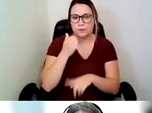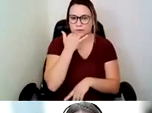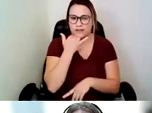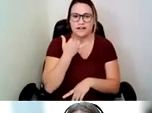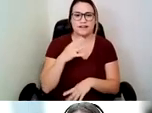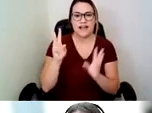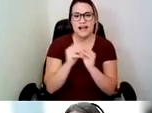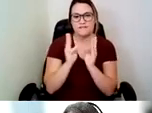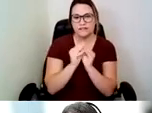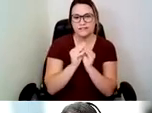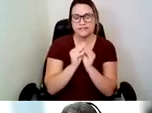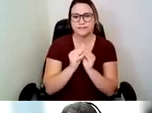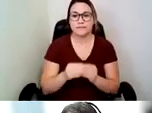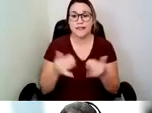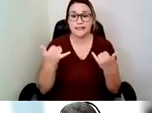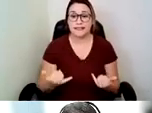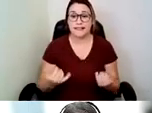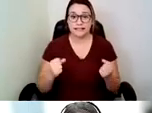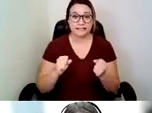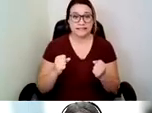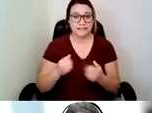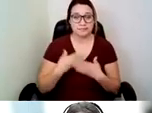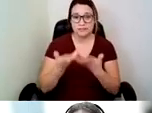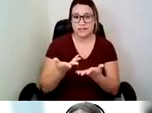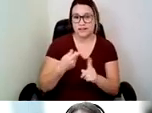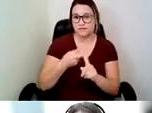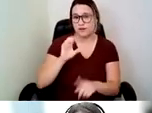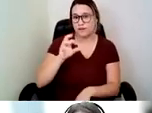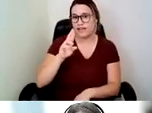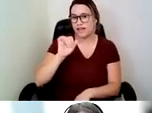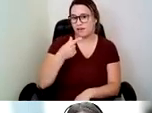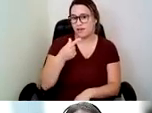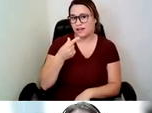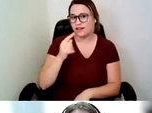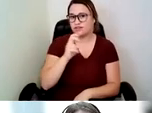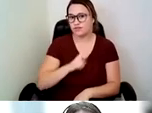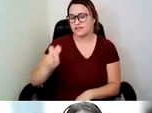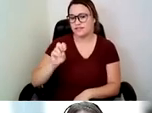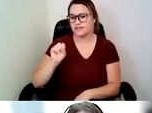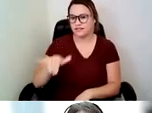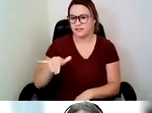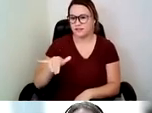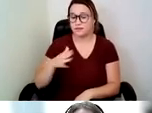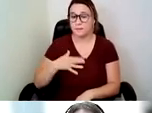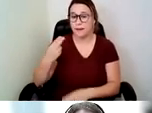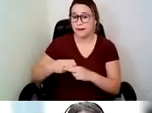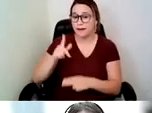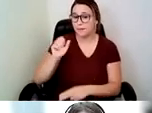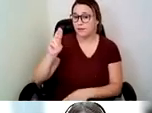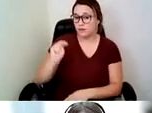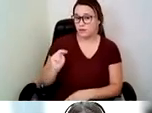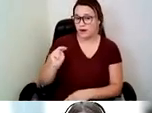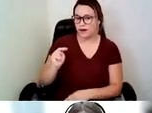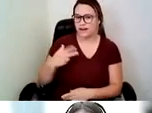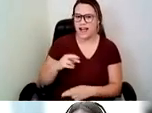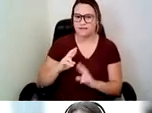conference is presented by Caring Transitions of Syracuse. My name is Lauren Ulrich, and I'm the Abuse and Later Life Prevention and